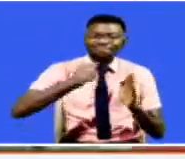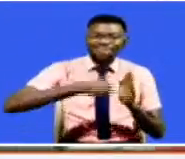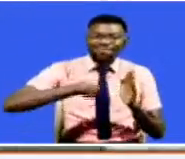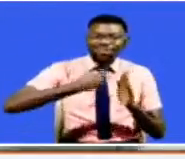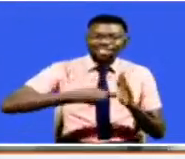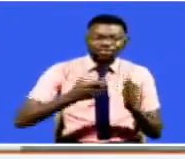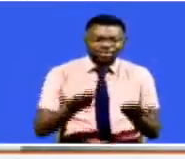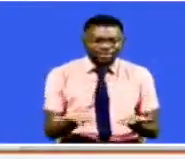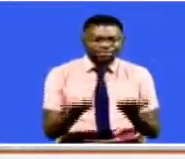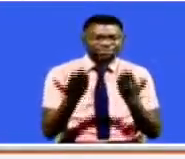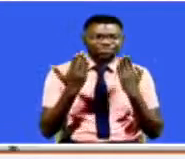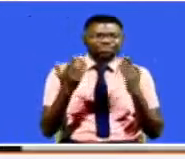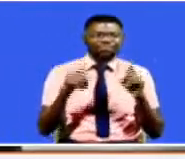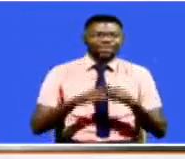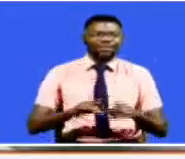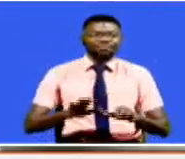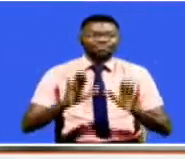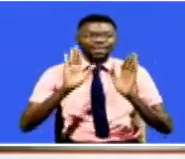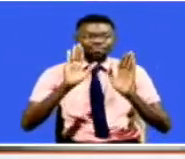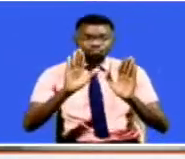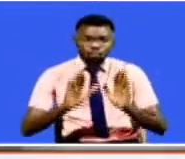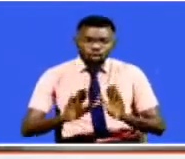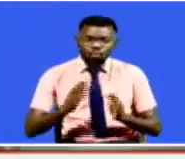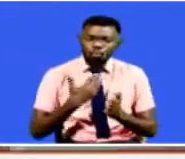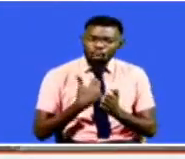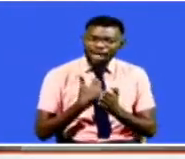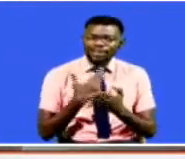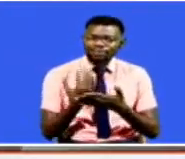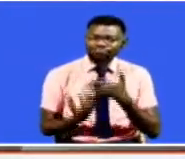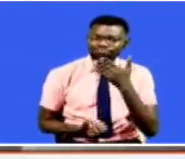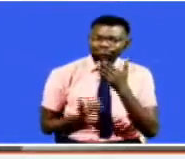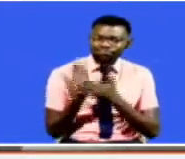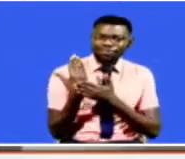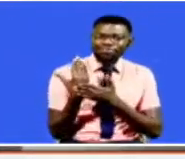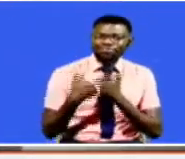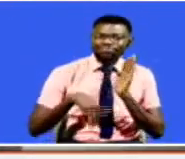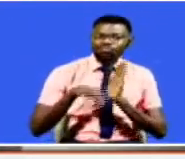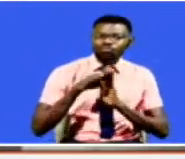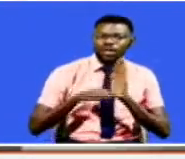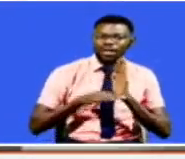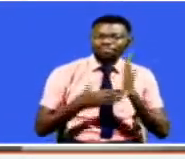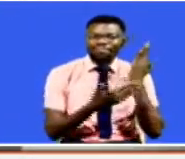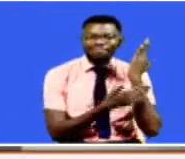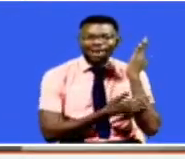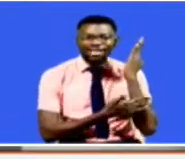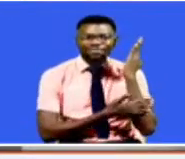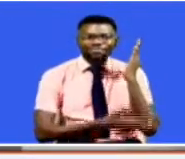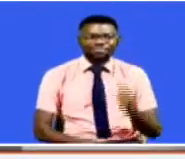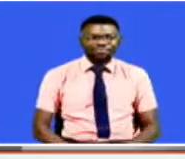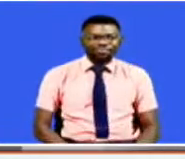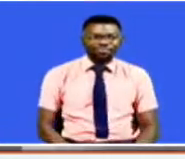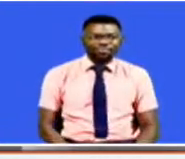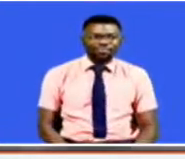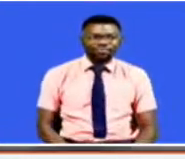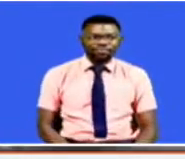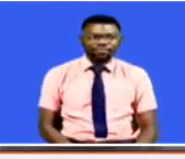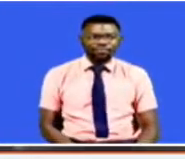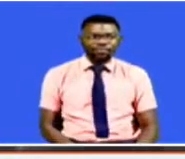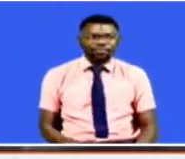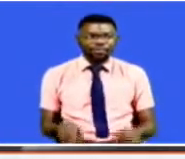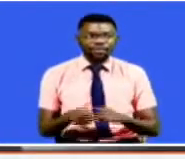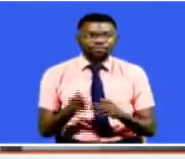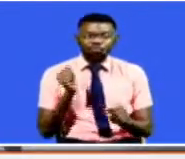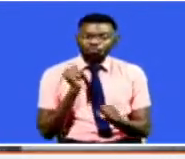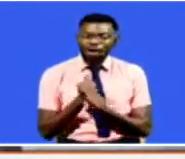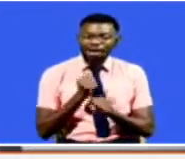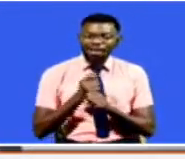and has been critical of players who want to set up in the country. To consider increasing your operations